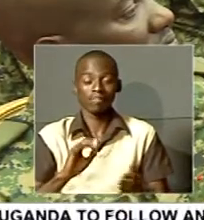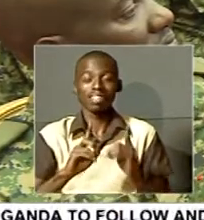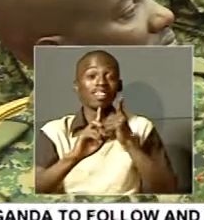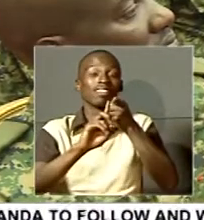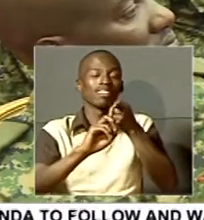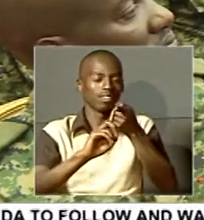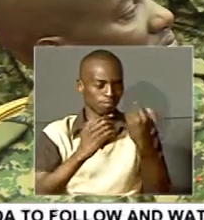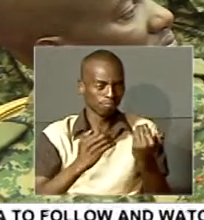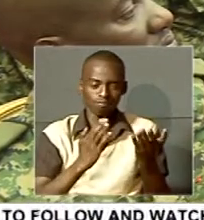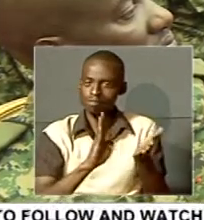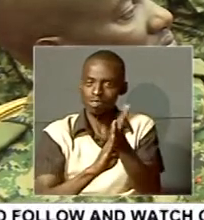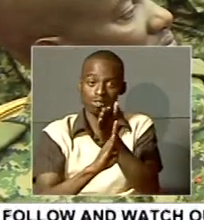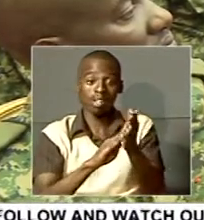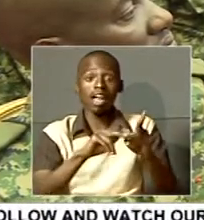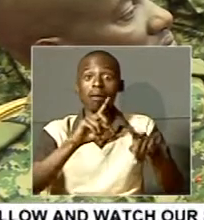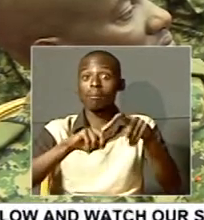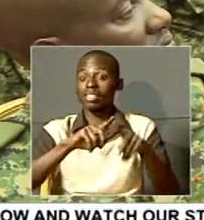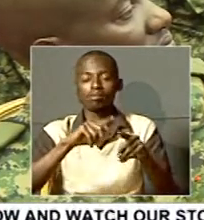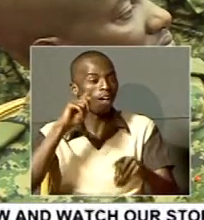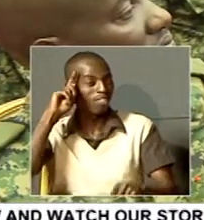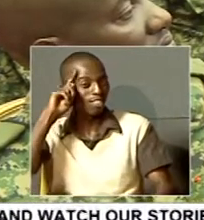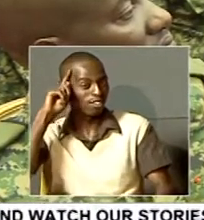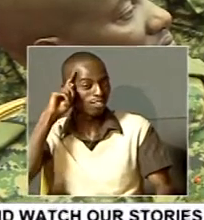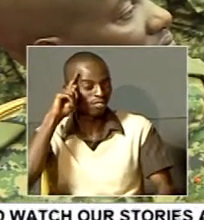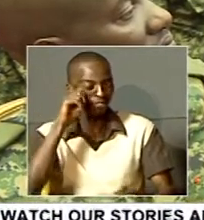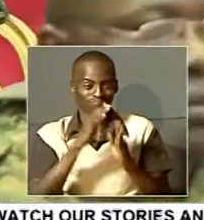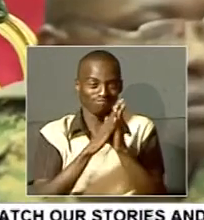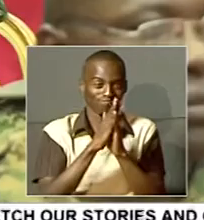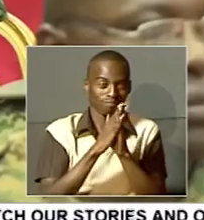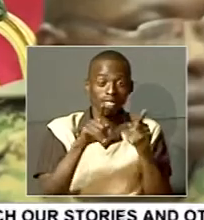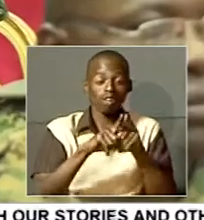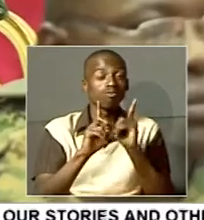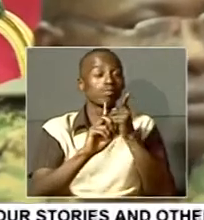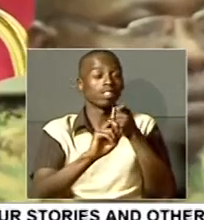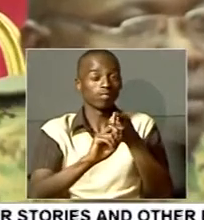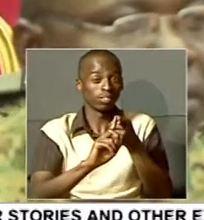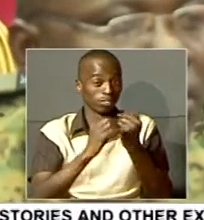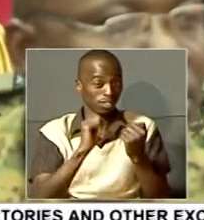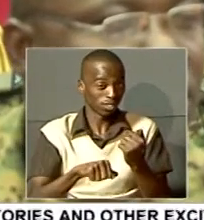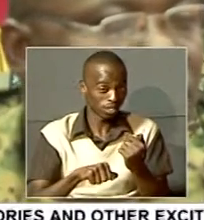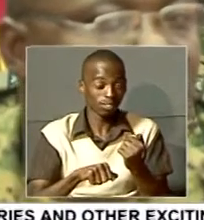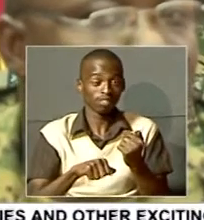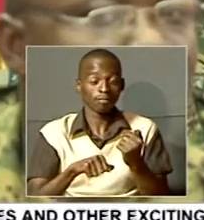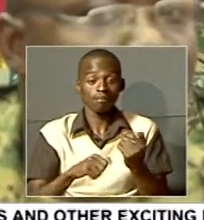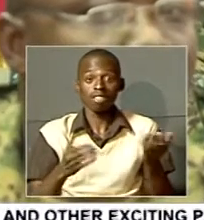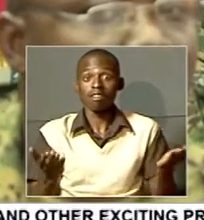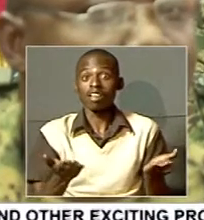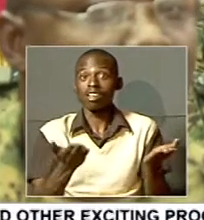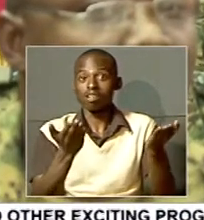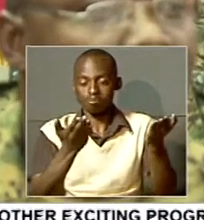the course is to guide the participants to think consciously and objectively so that they are enabled